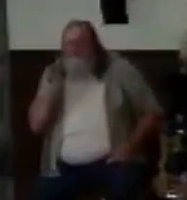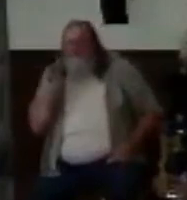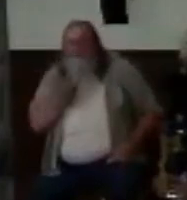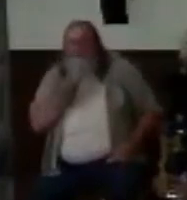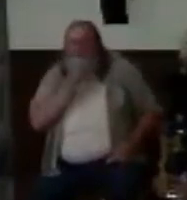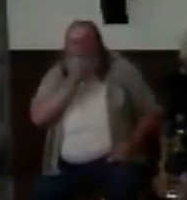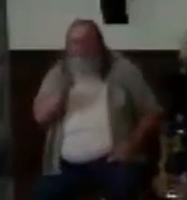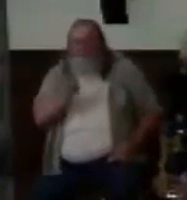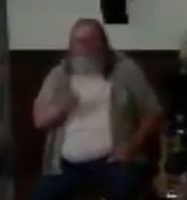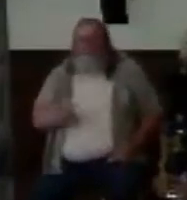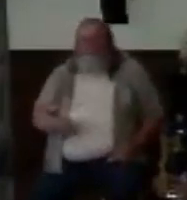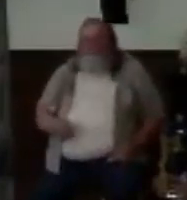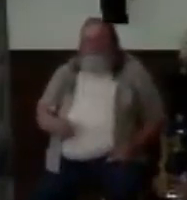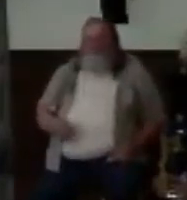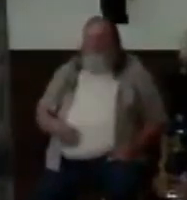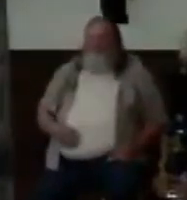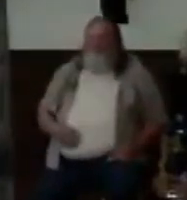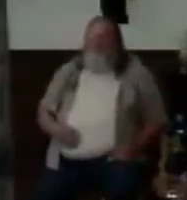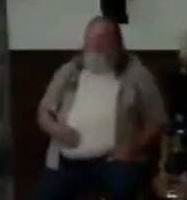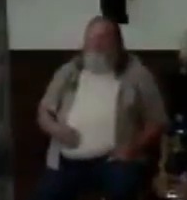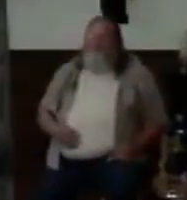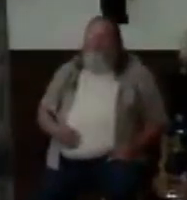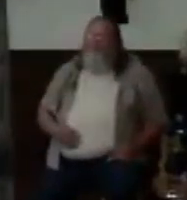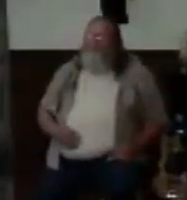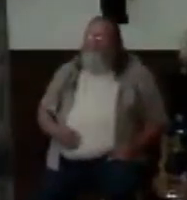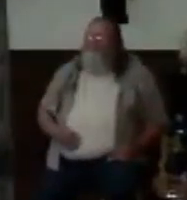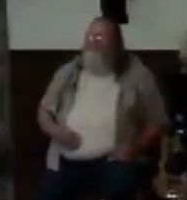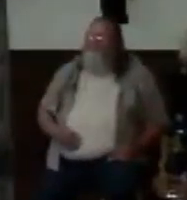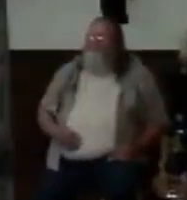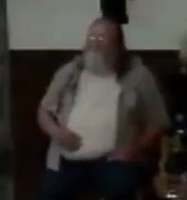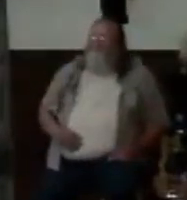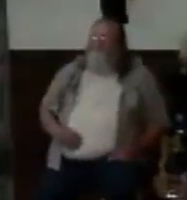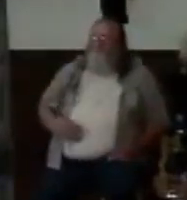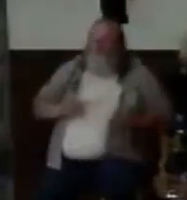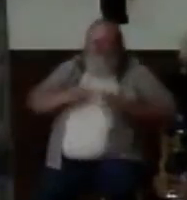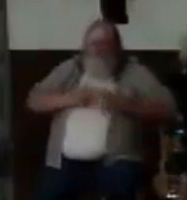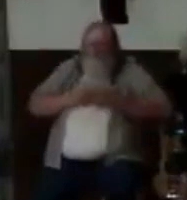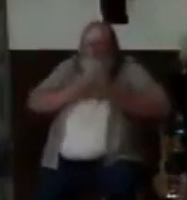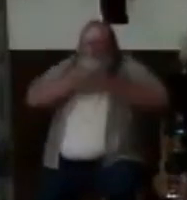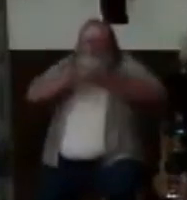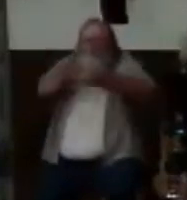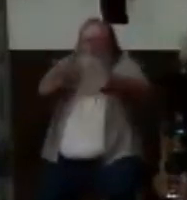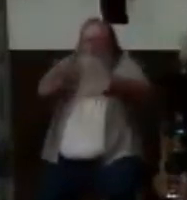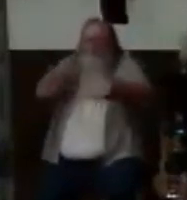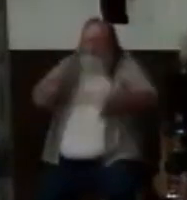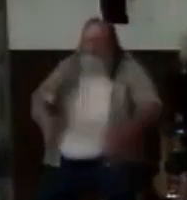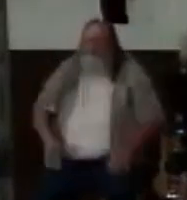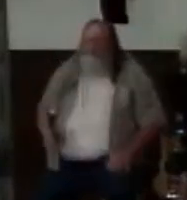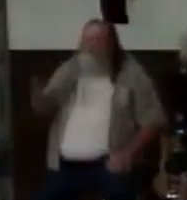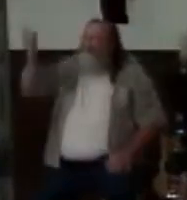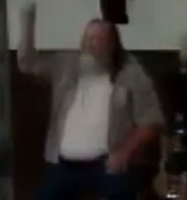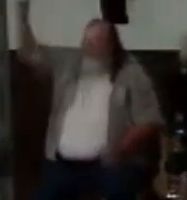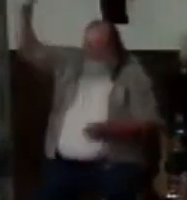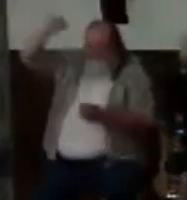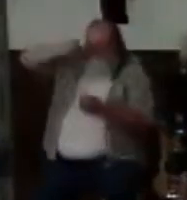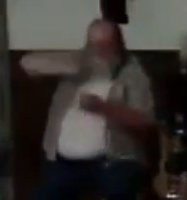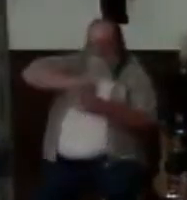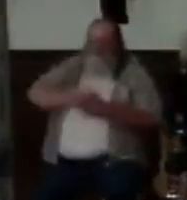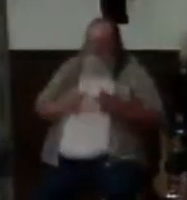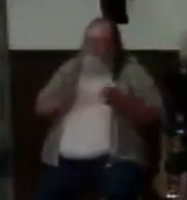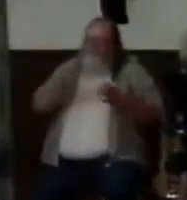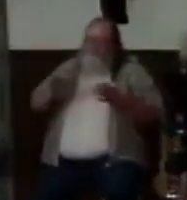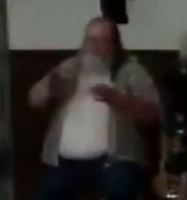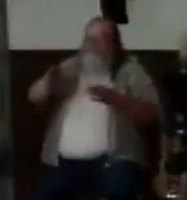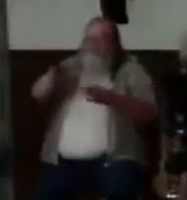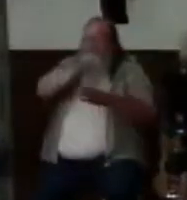God has so freely given to us, he will replenish us as we pray right now. The